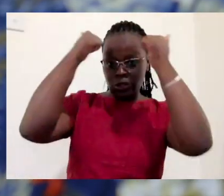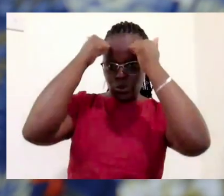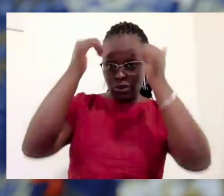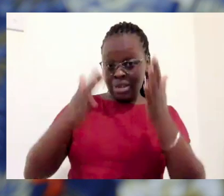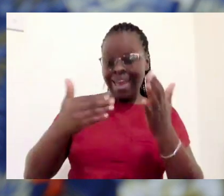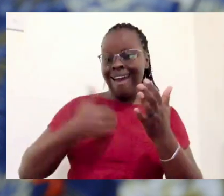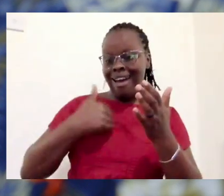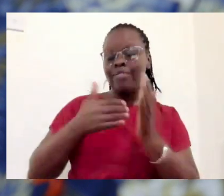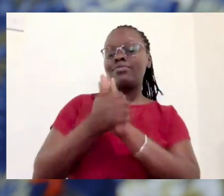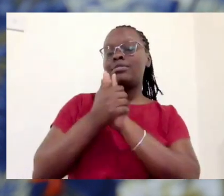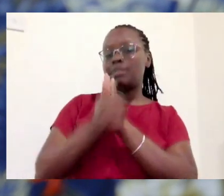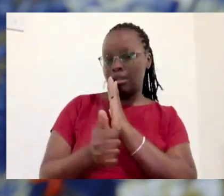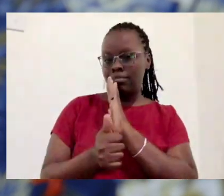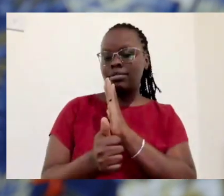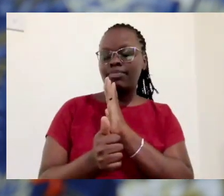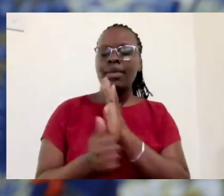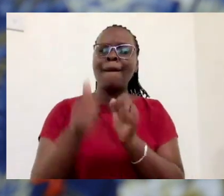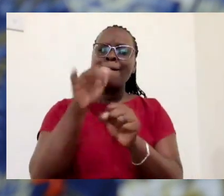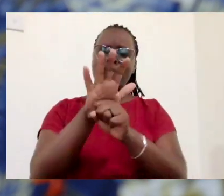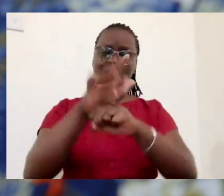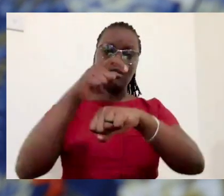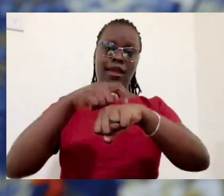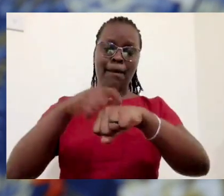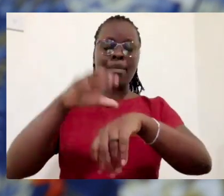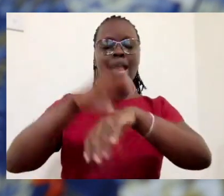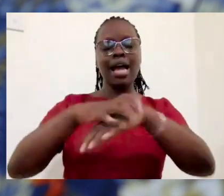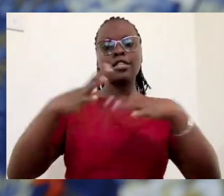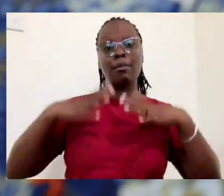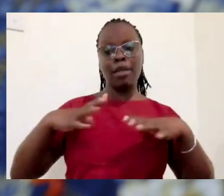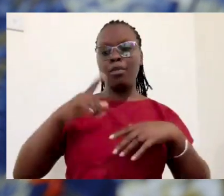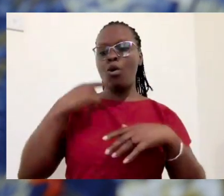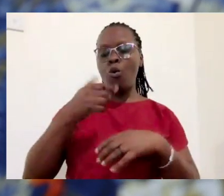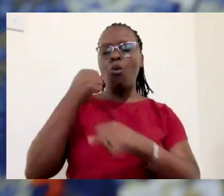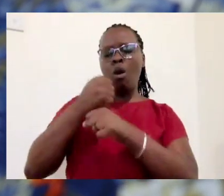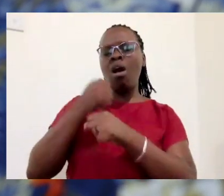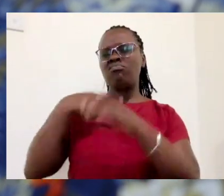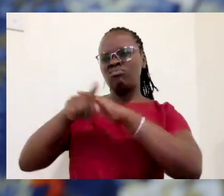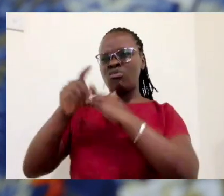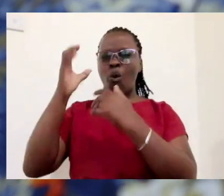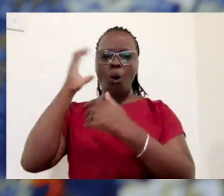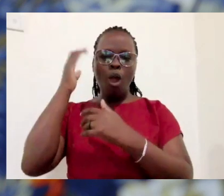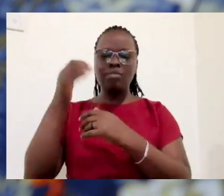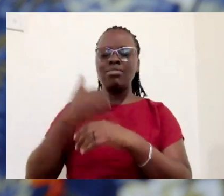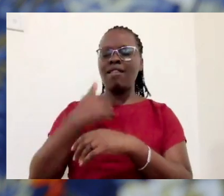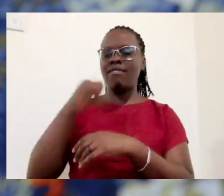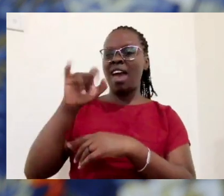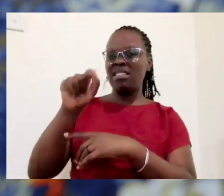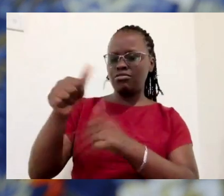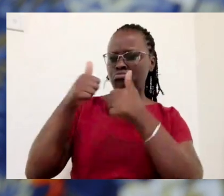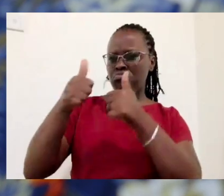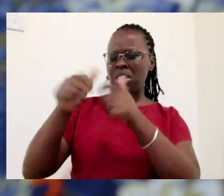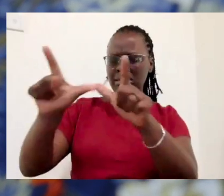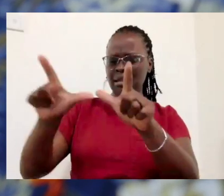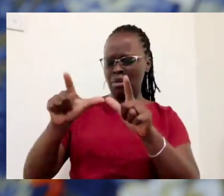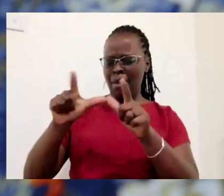students actually have skills in these areas. A lot of times you'll get people who have done IT or